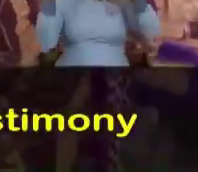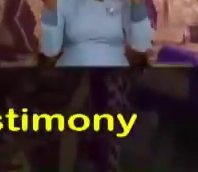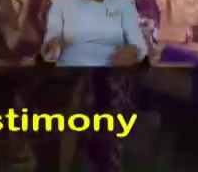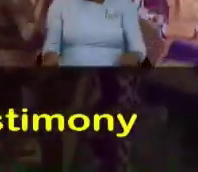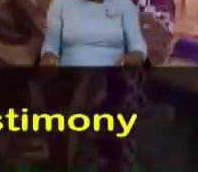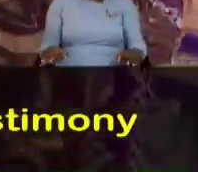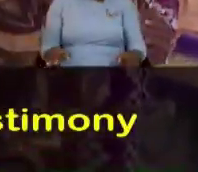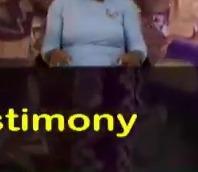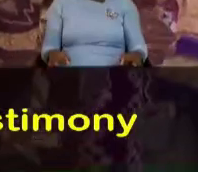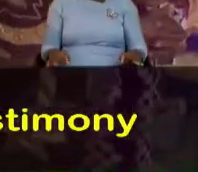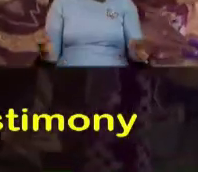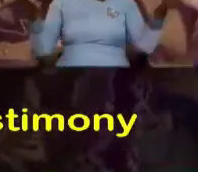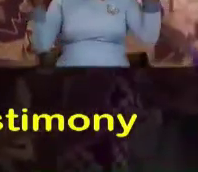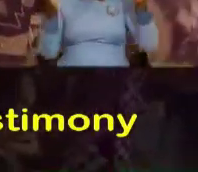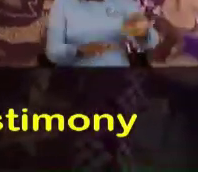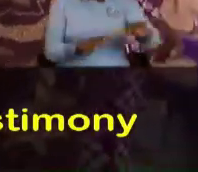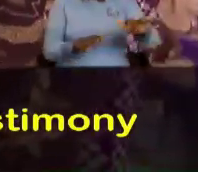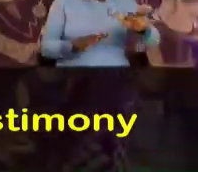up.